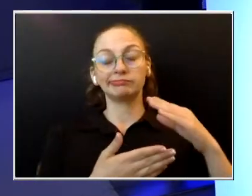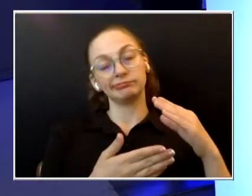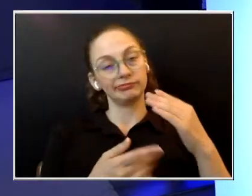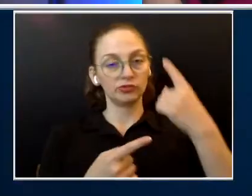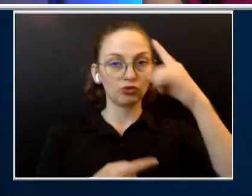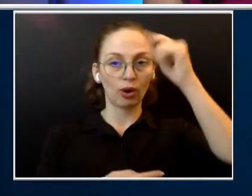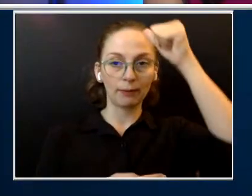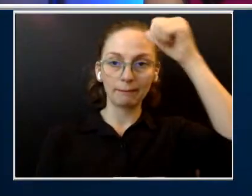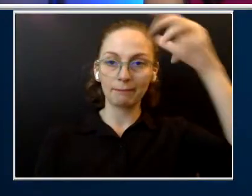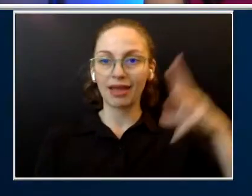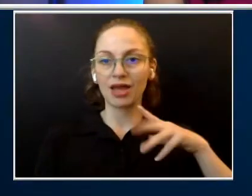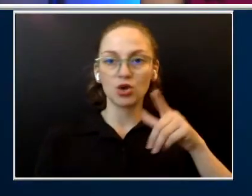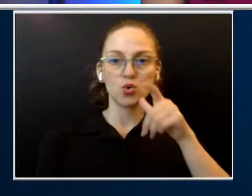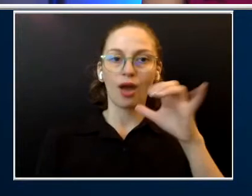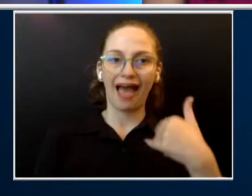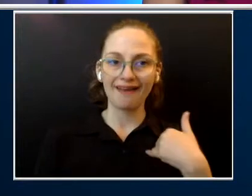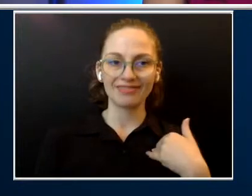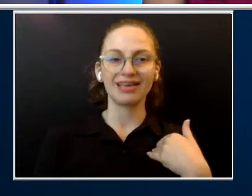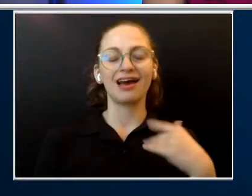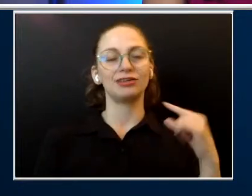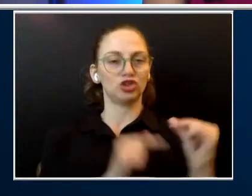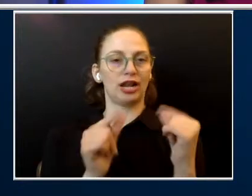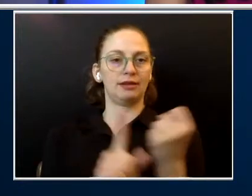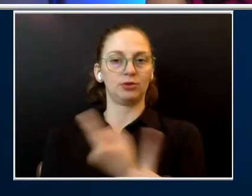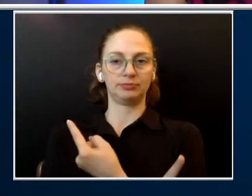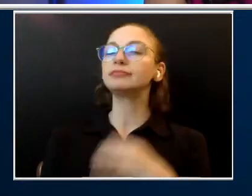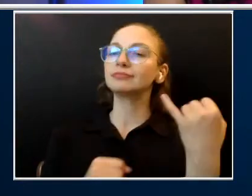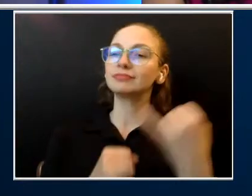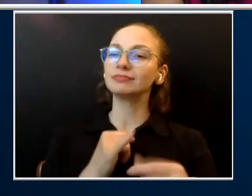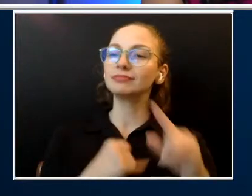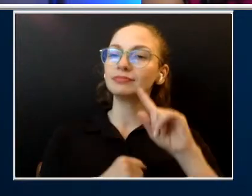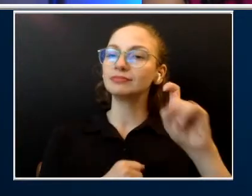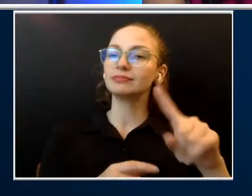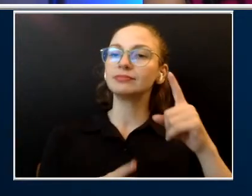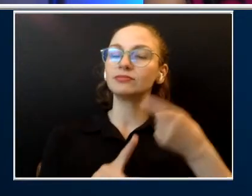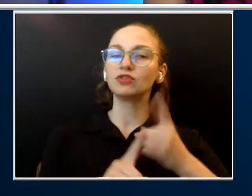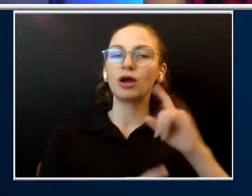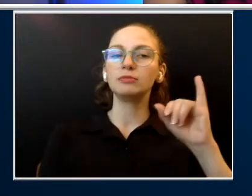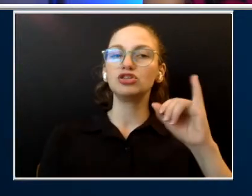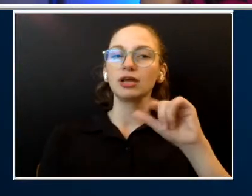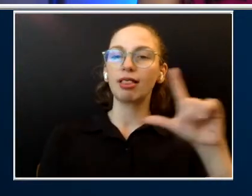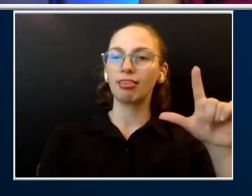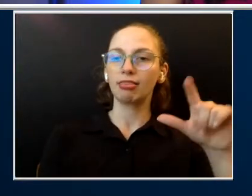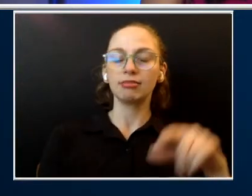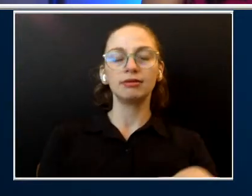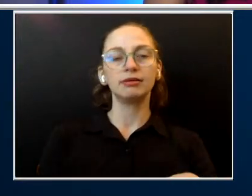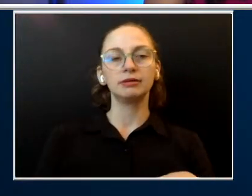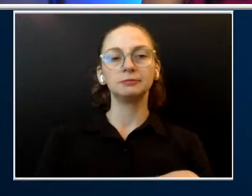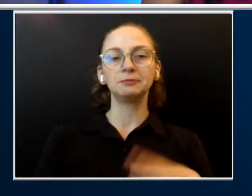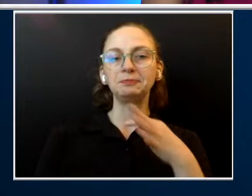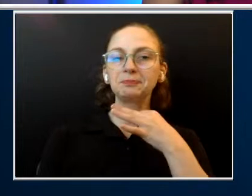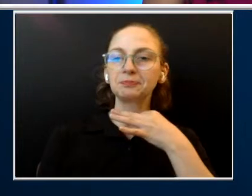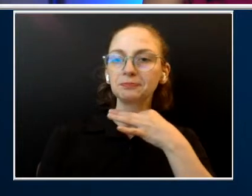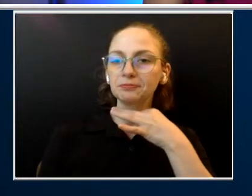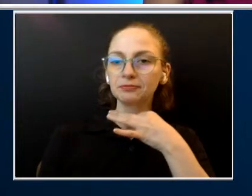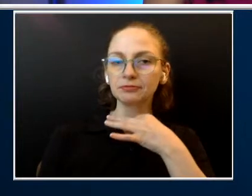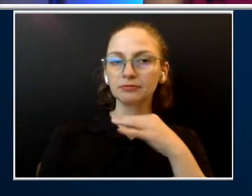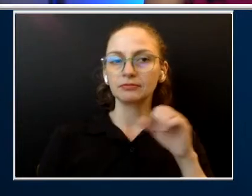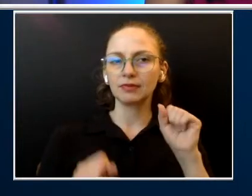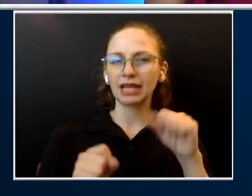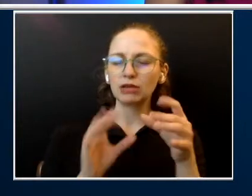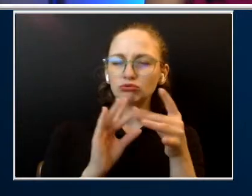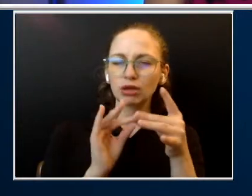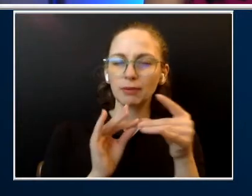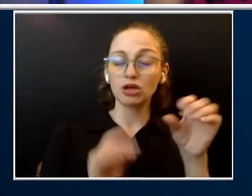I have one more question from Jill. Jill wants to know if you can talk at all about whether or not soy increases your risk